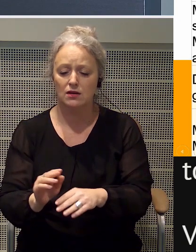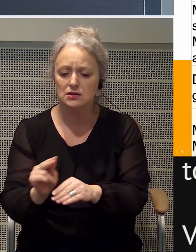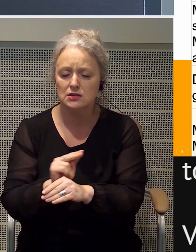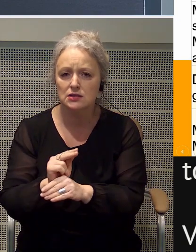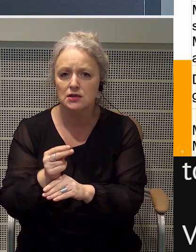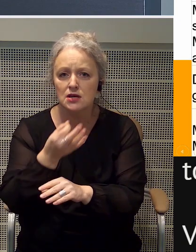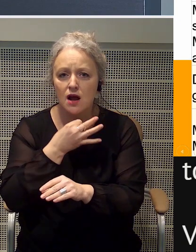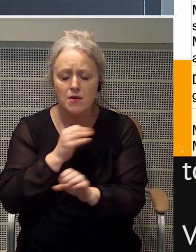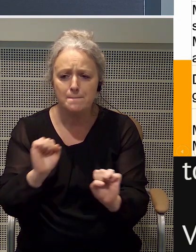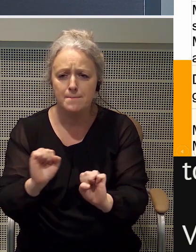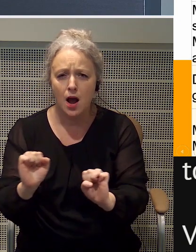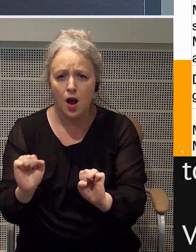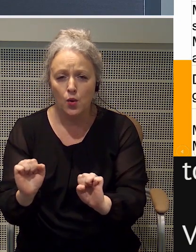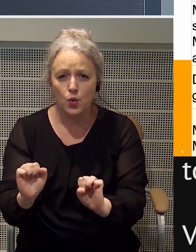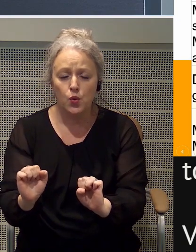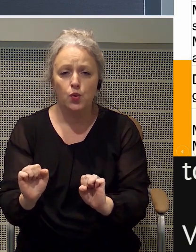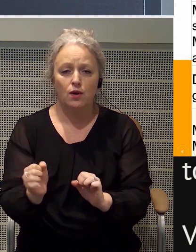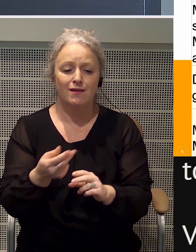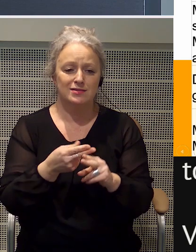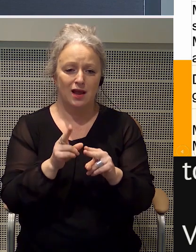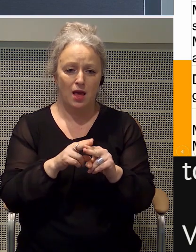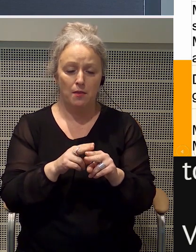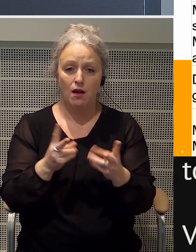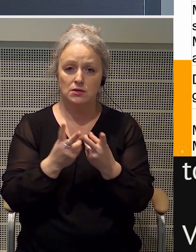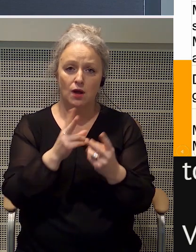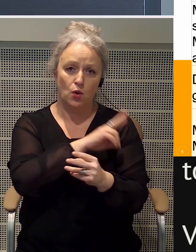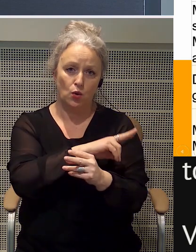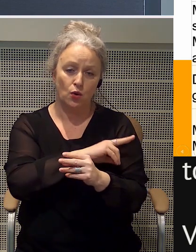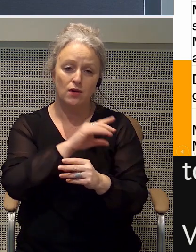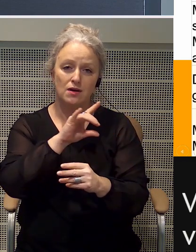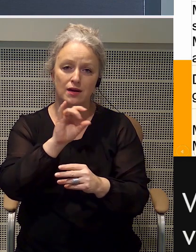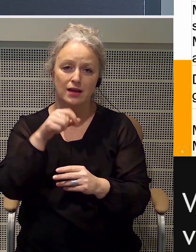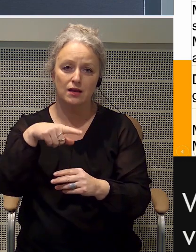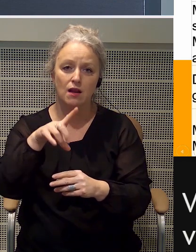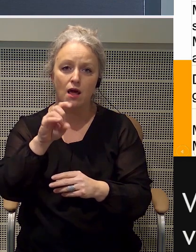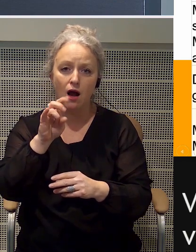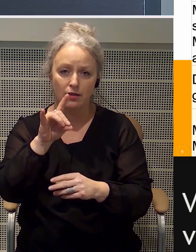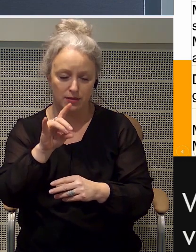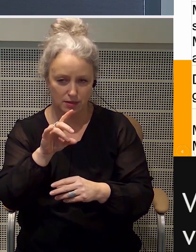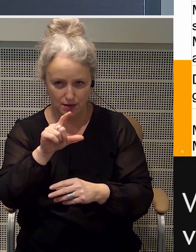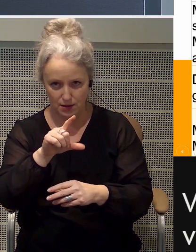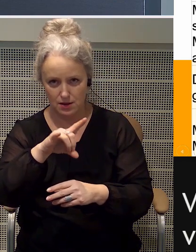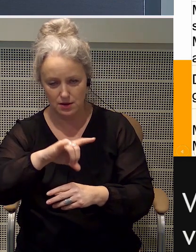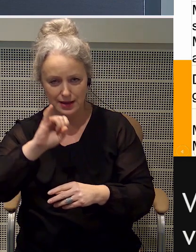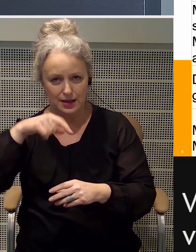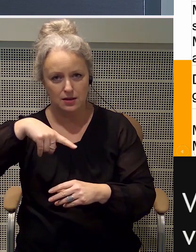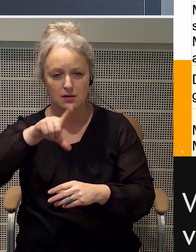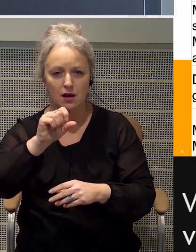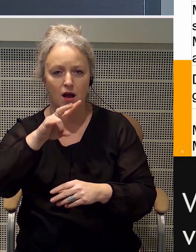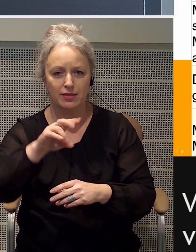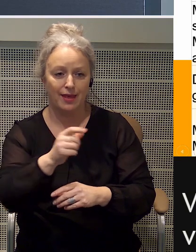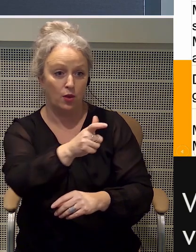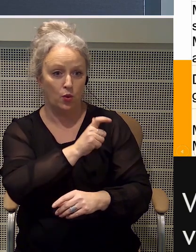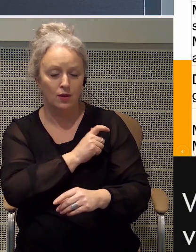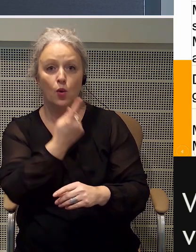a young boy with an urgent need of treatment, as Dr. Oige told